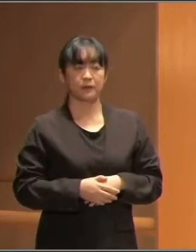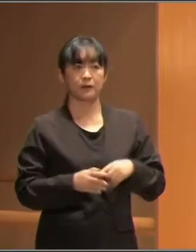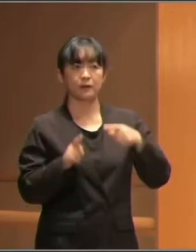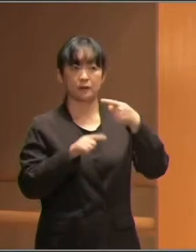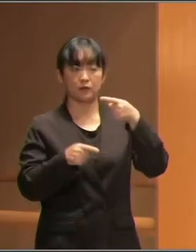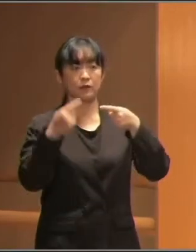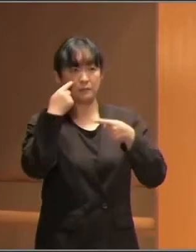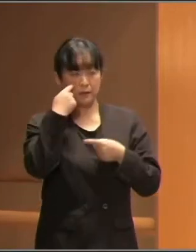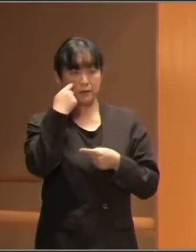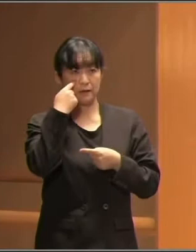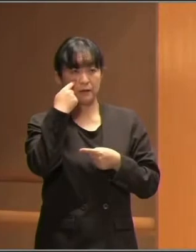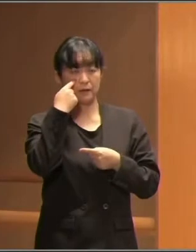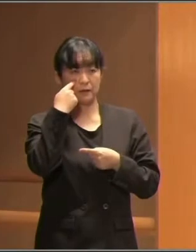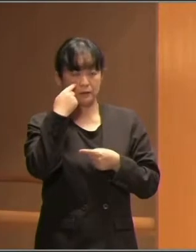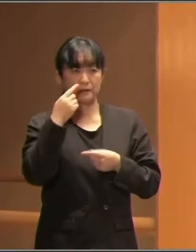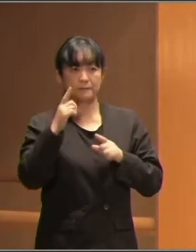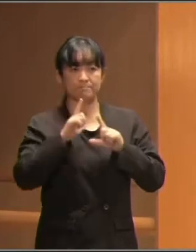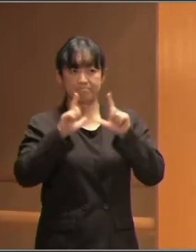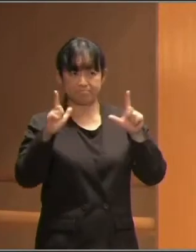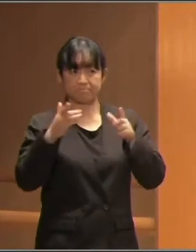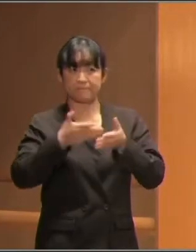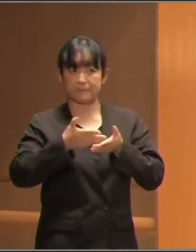The first presenter is